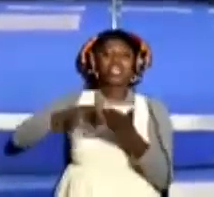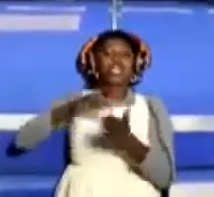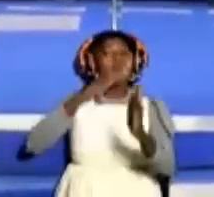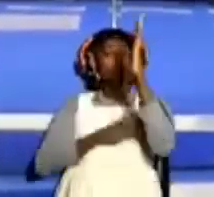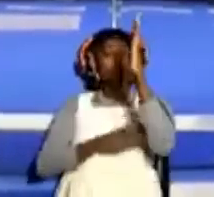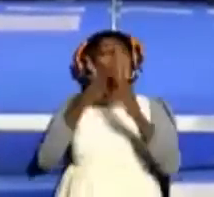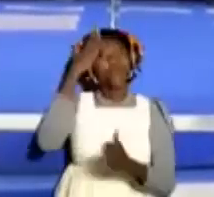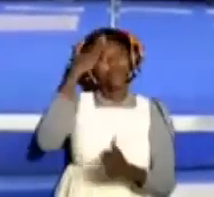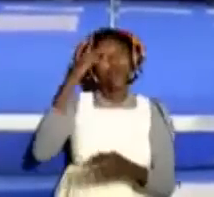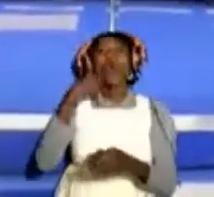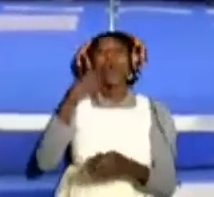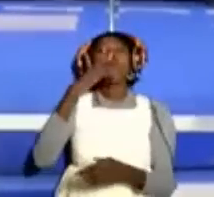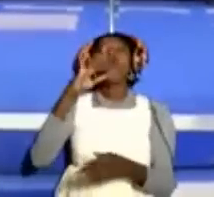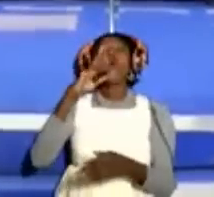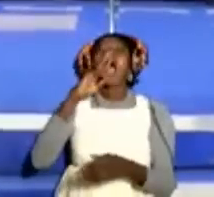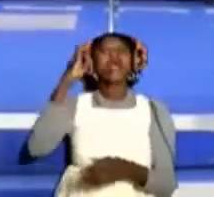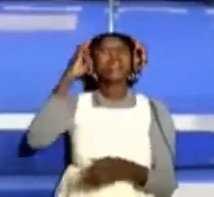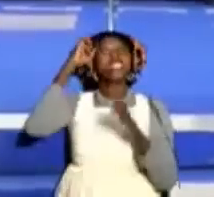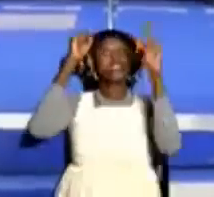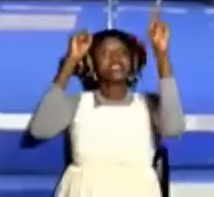them that are his.